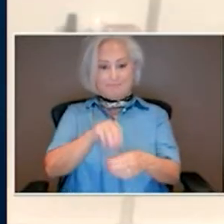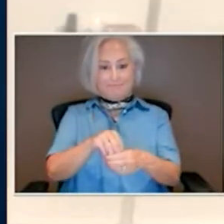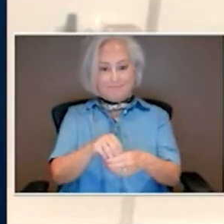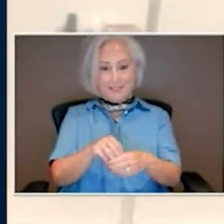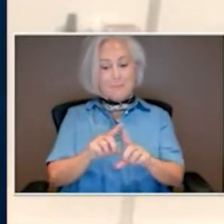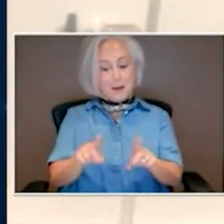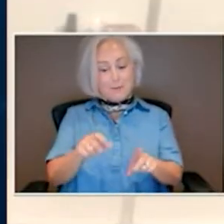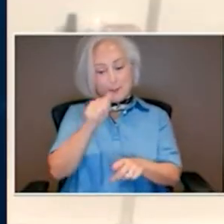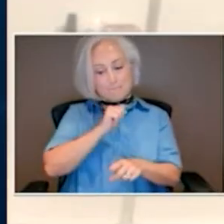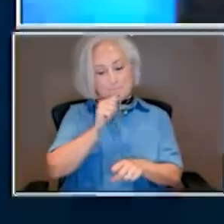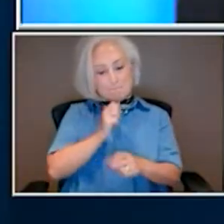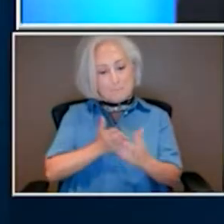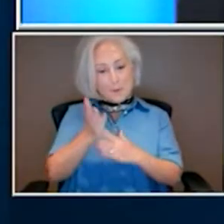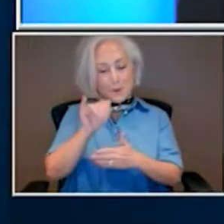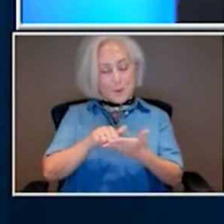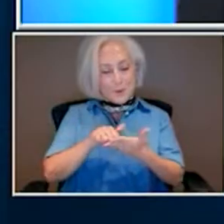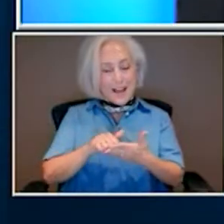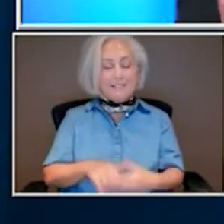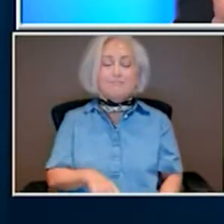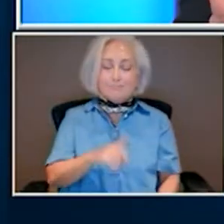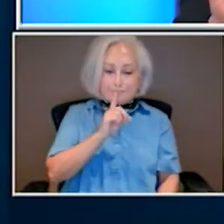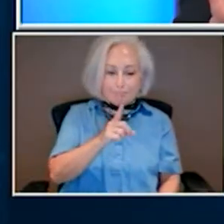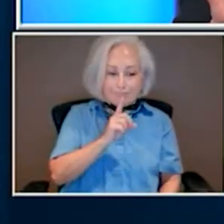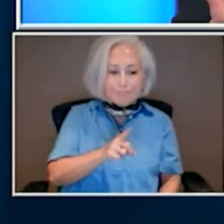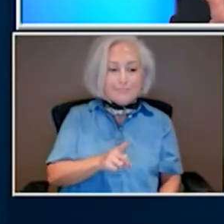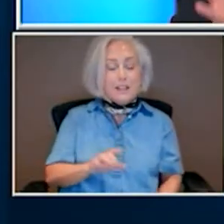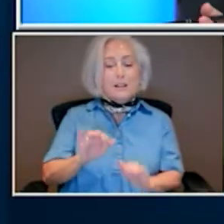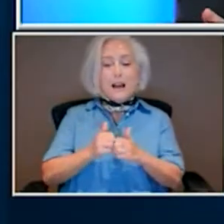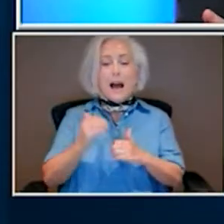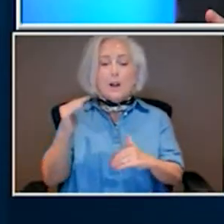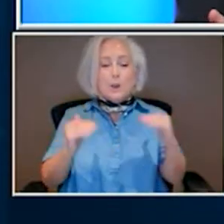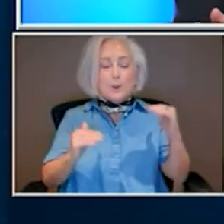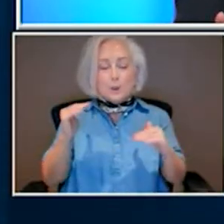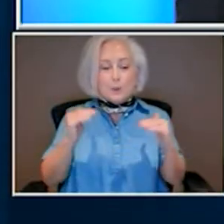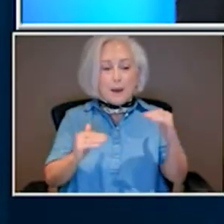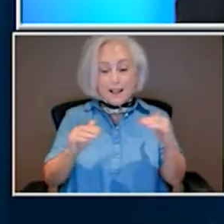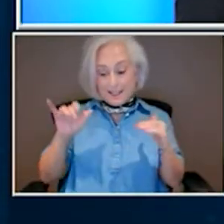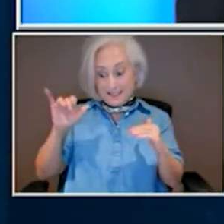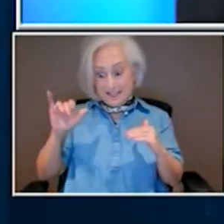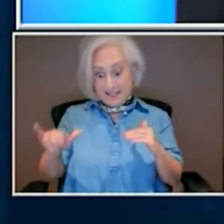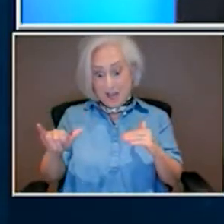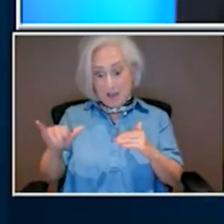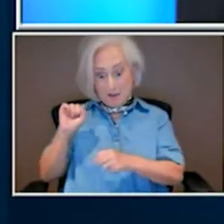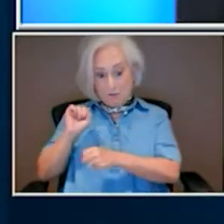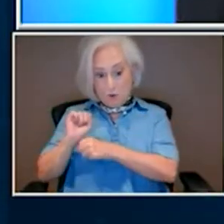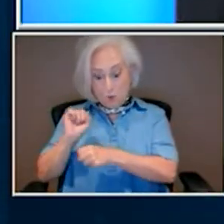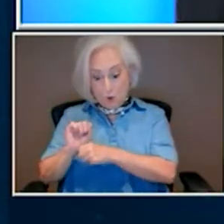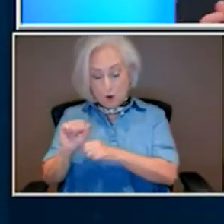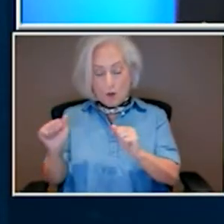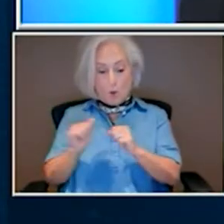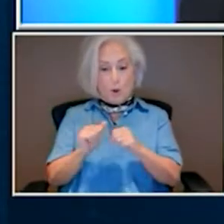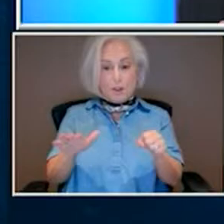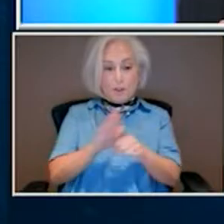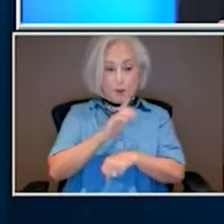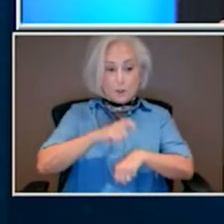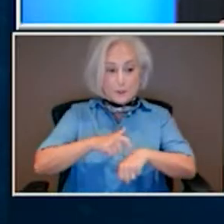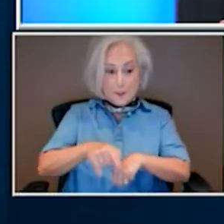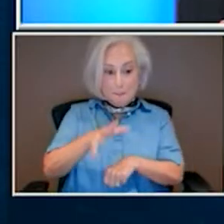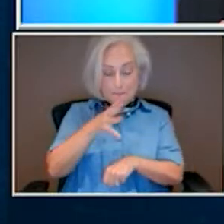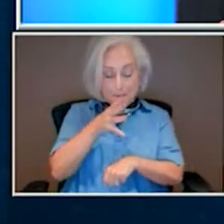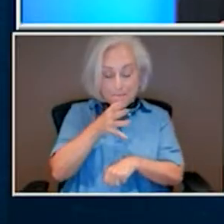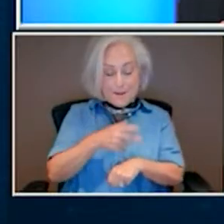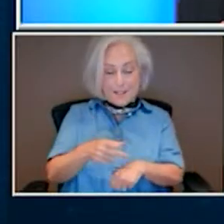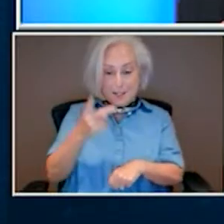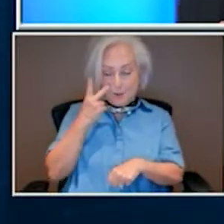got through it. I bet. Okay, so then how do you balance that with being a full-time mom? We saw a little bit in the video,